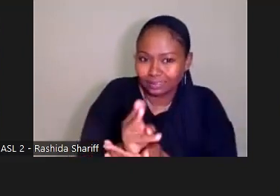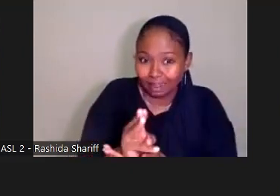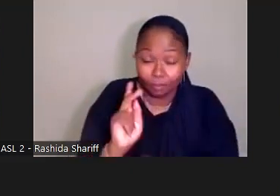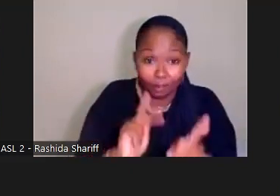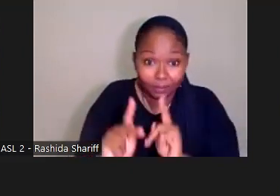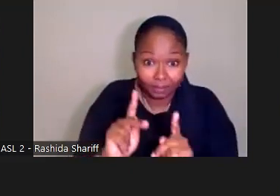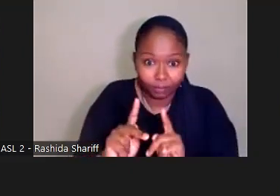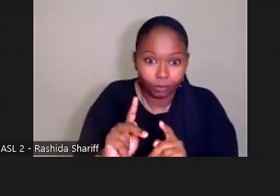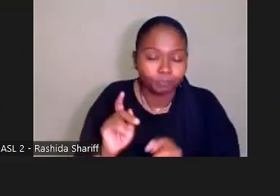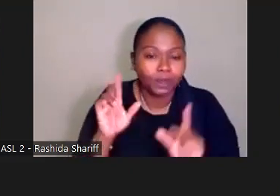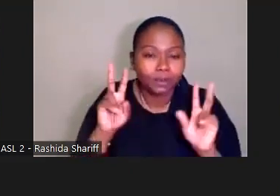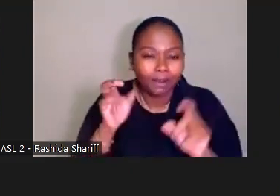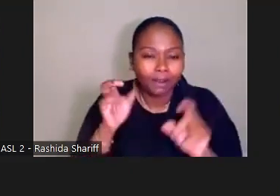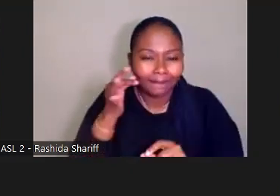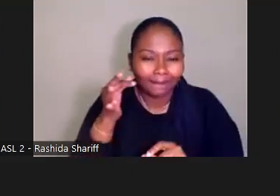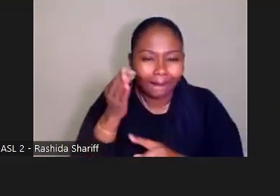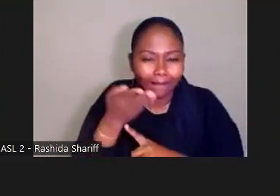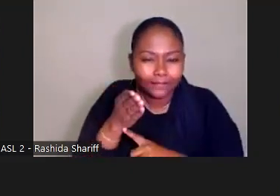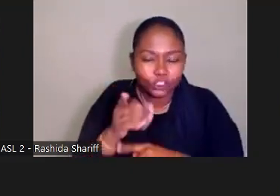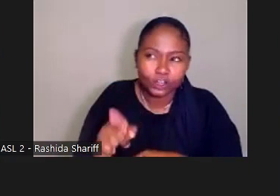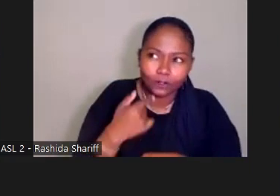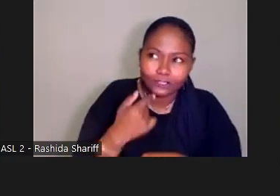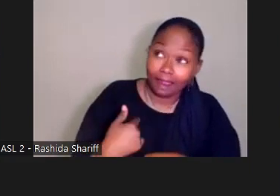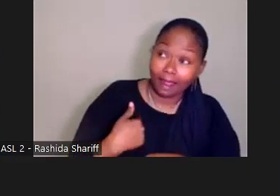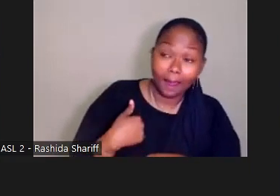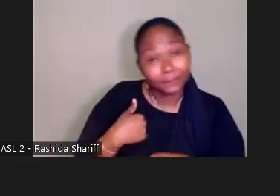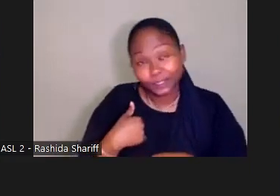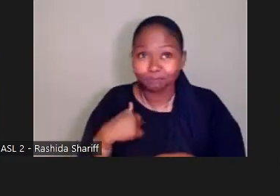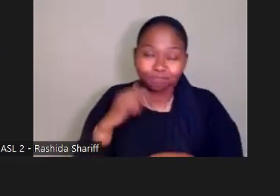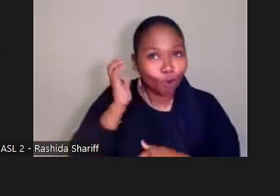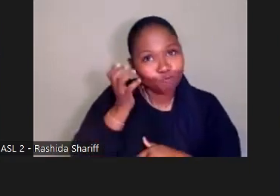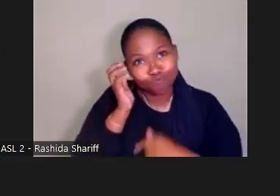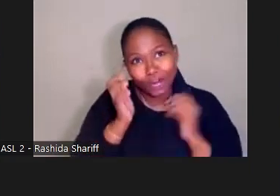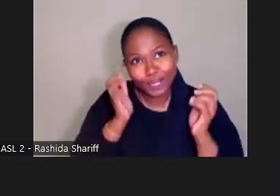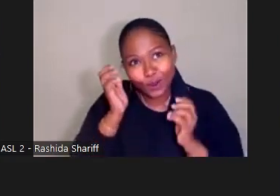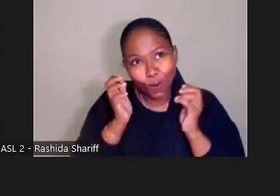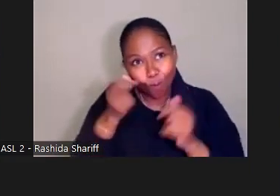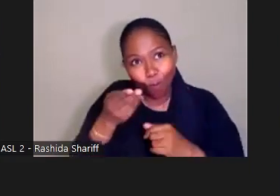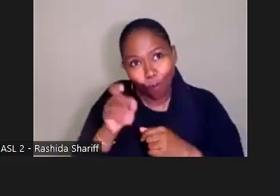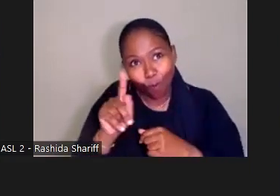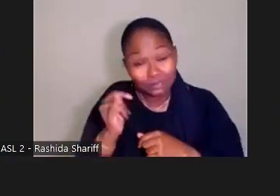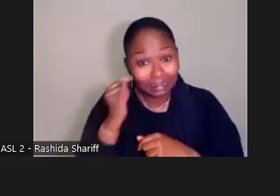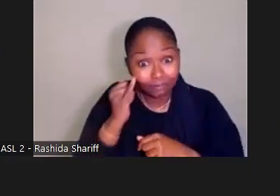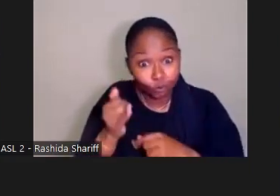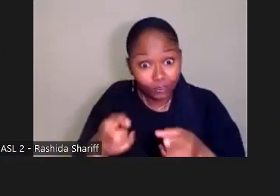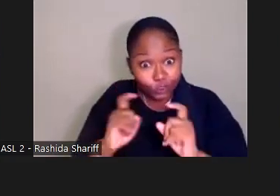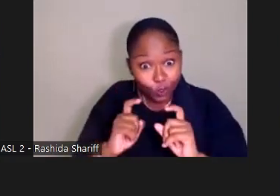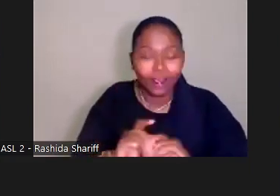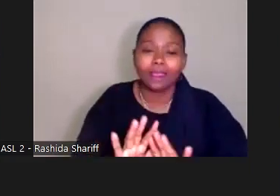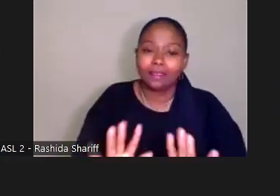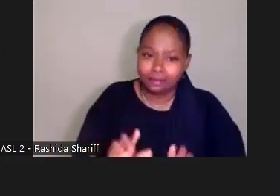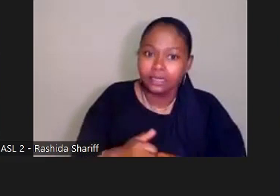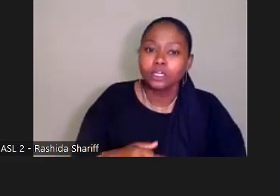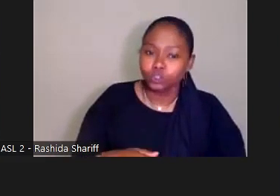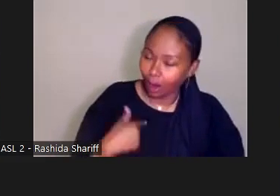like messaging you saying like, oh, I'm a radio host and I really appreciate if you could send in a donation. So I just want to give a shout out to like the big impact that the